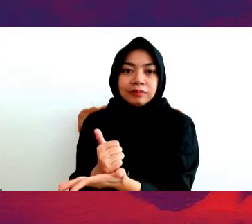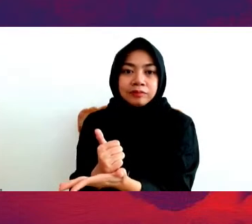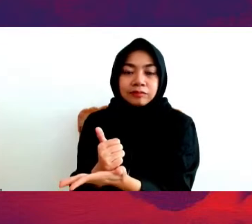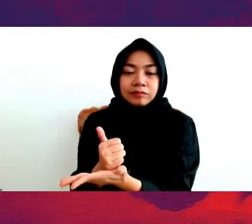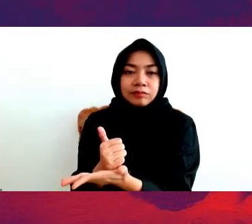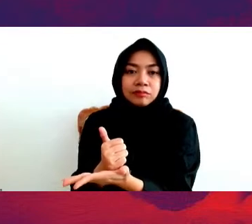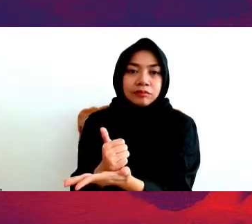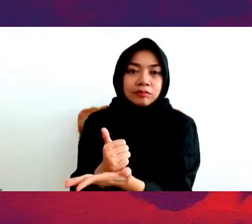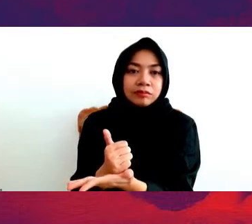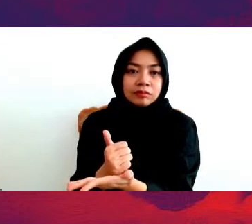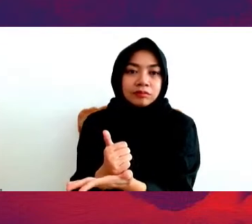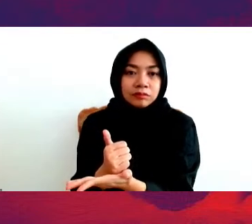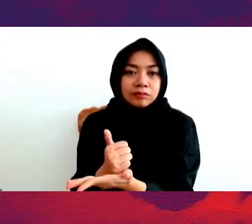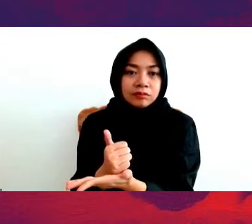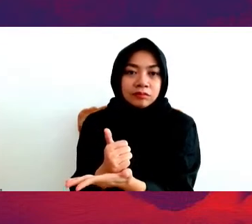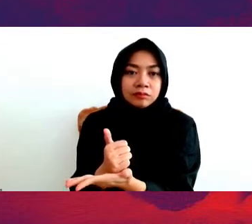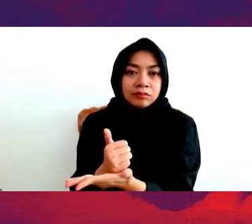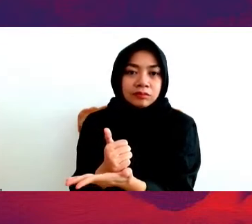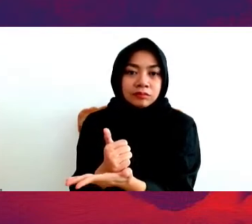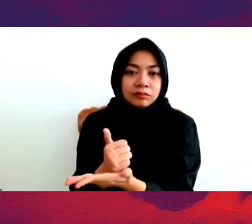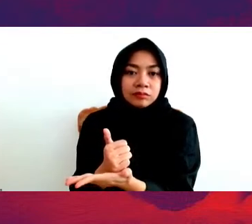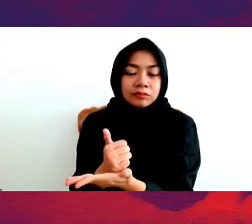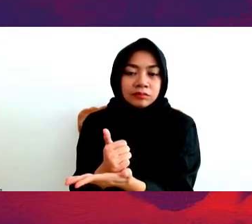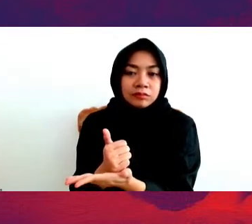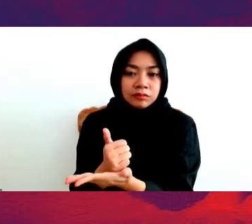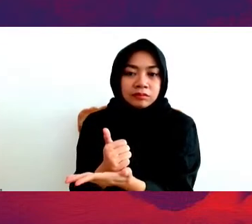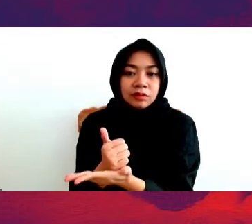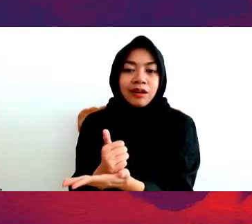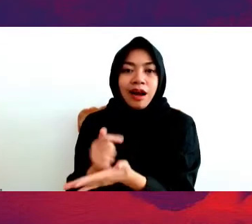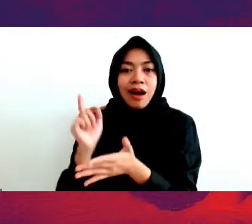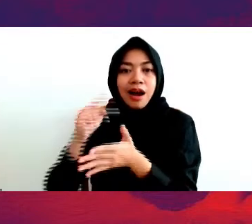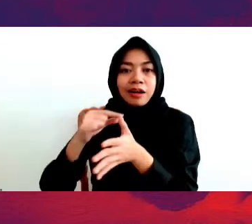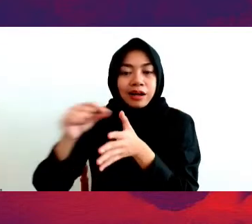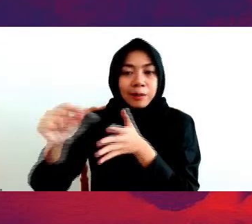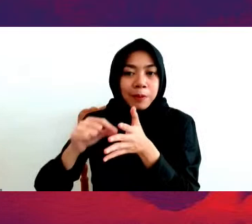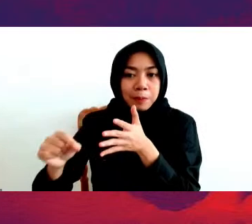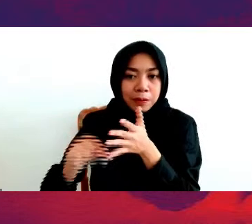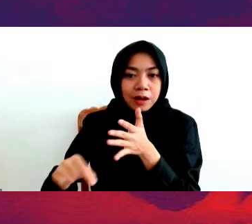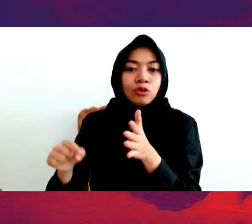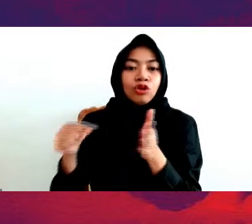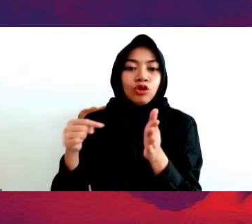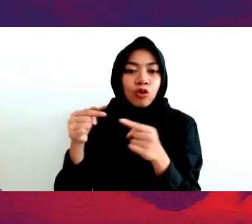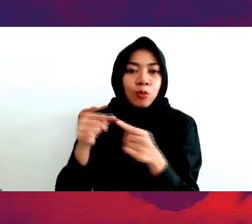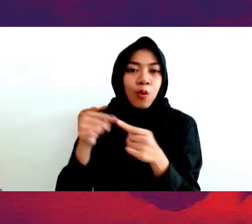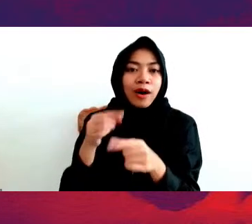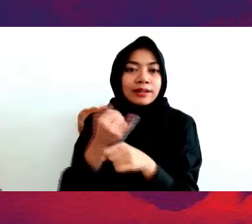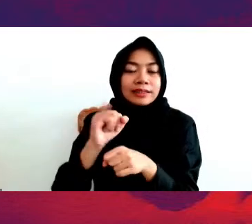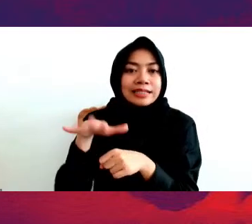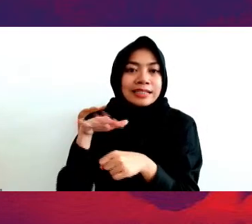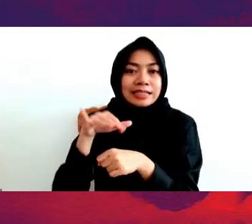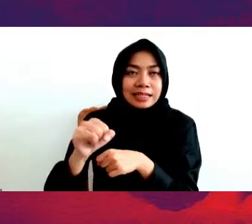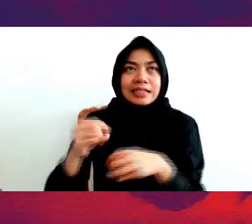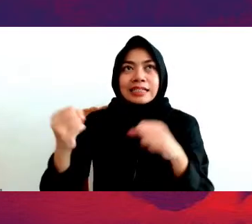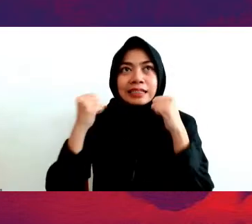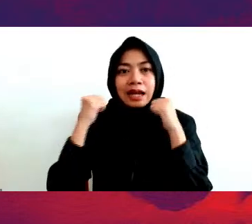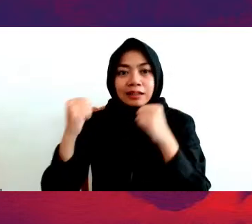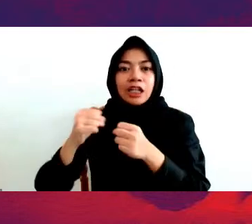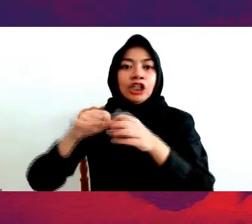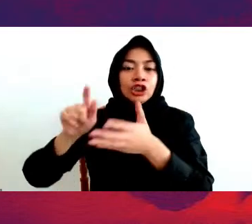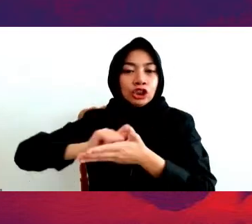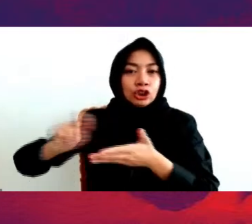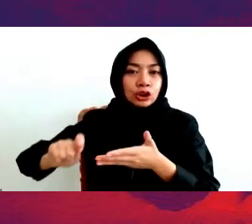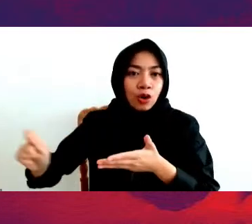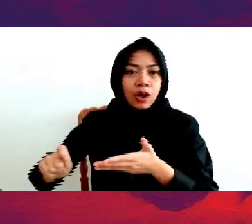quickly, the global MPI has got 10 indicators. Nutrition, child mortality, that makes up health. Years of schooling and